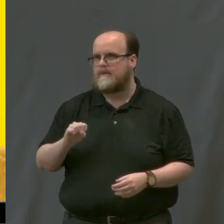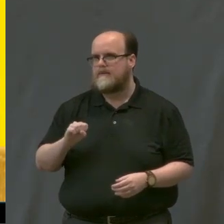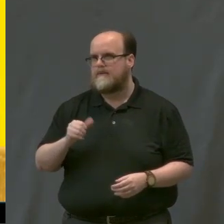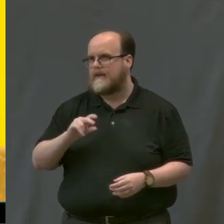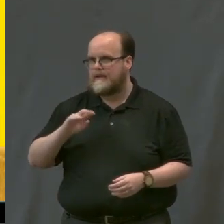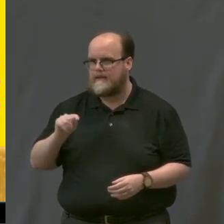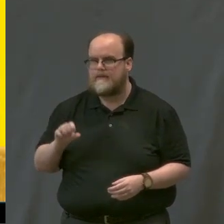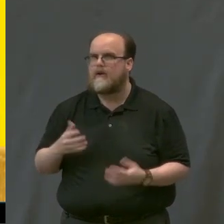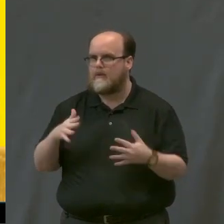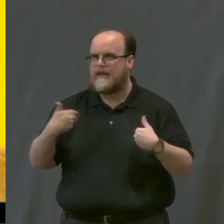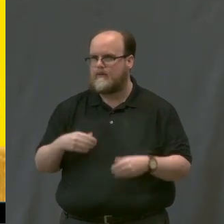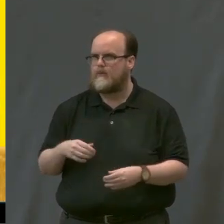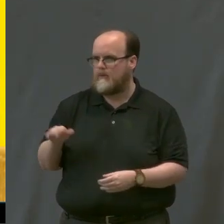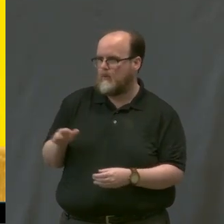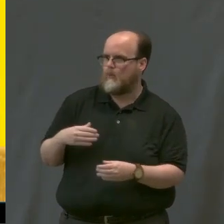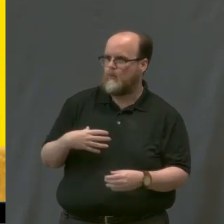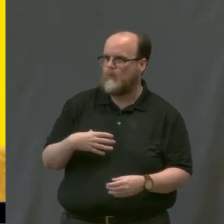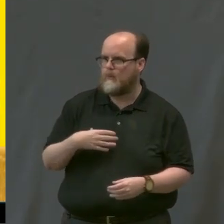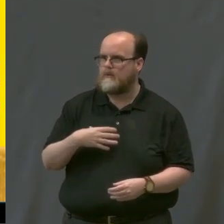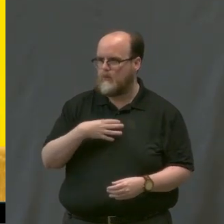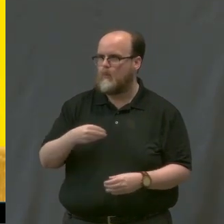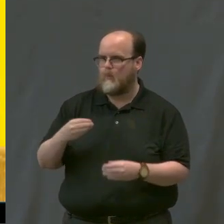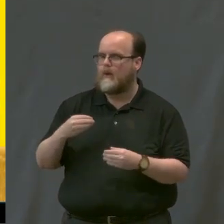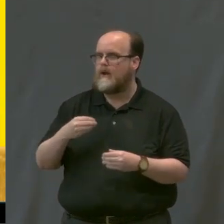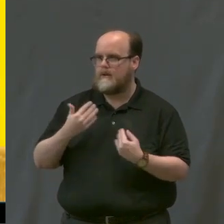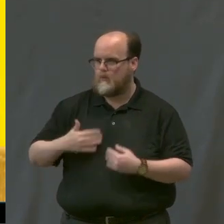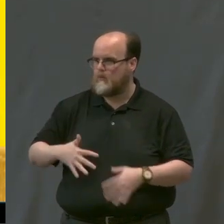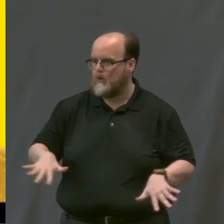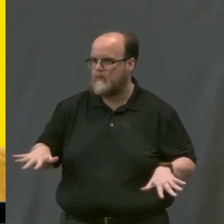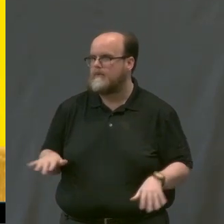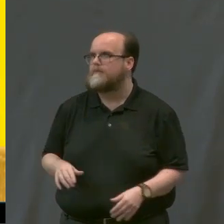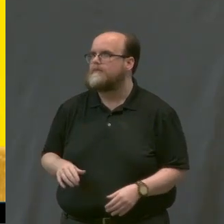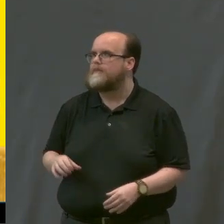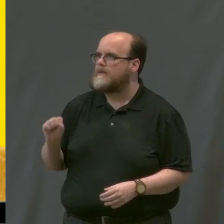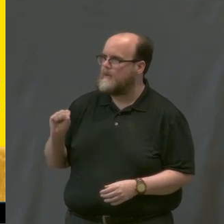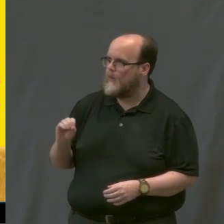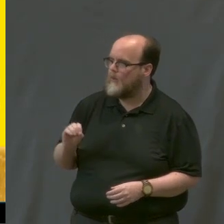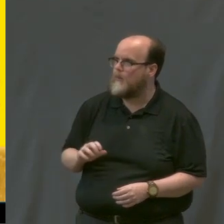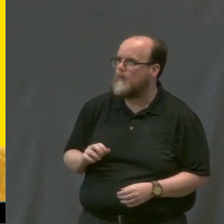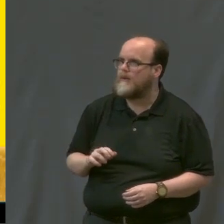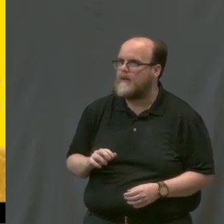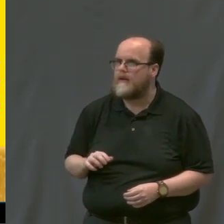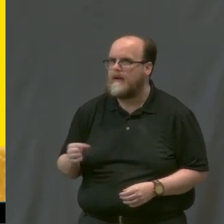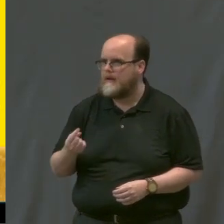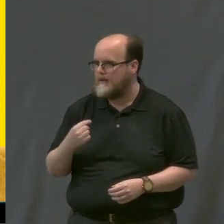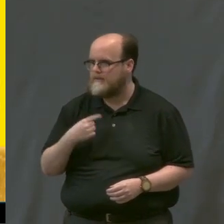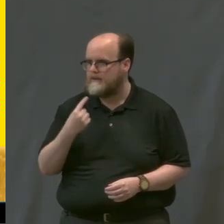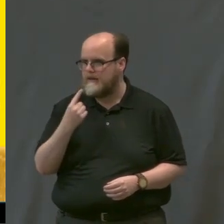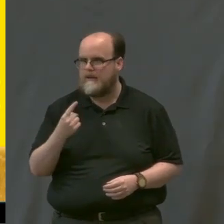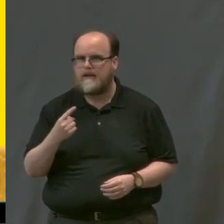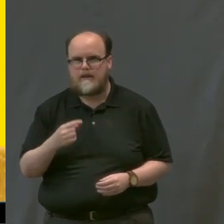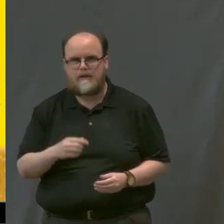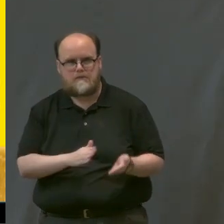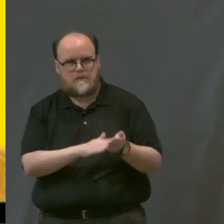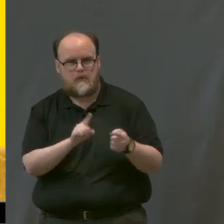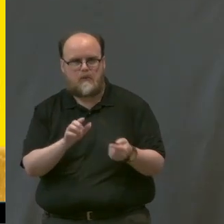Whatever that means in the spiritual sense. So, I say kudos to the author of